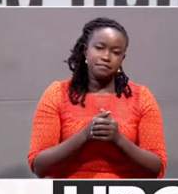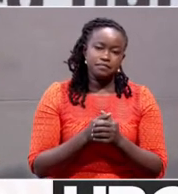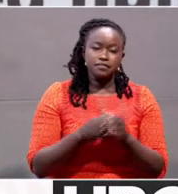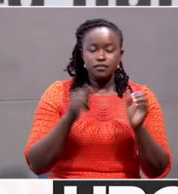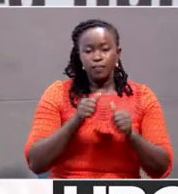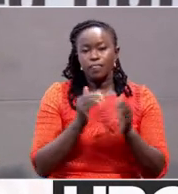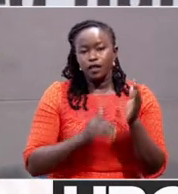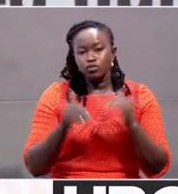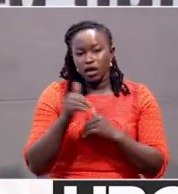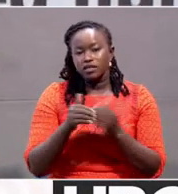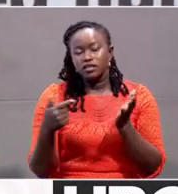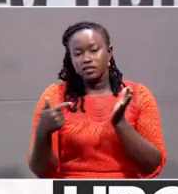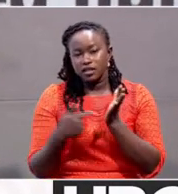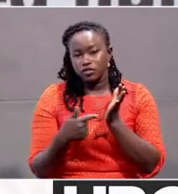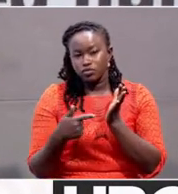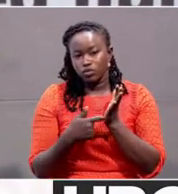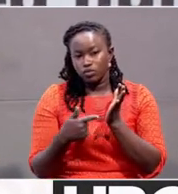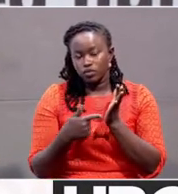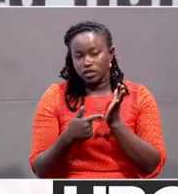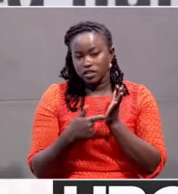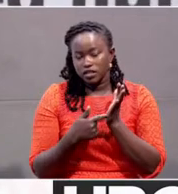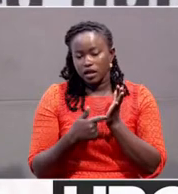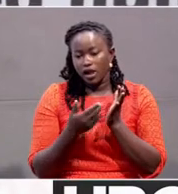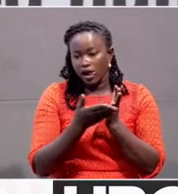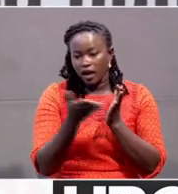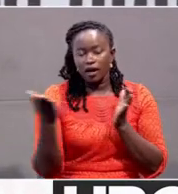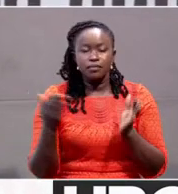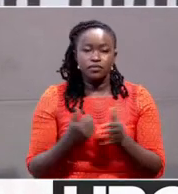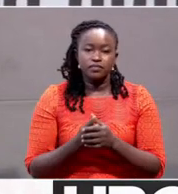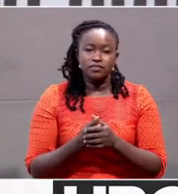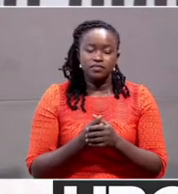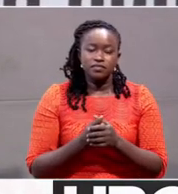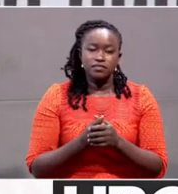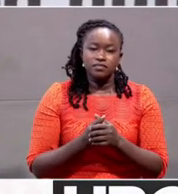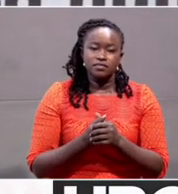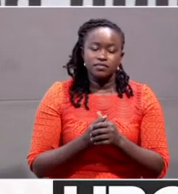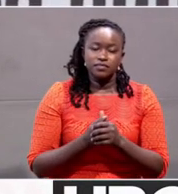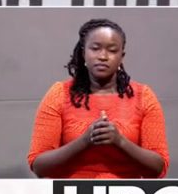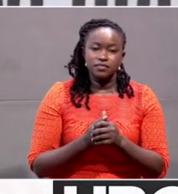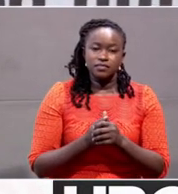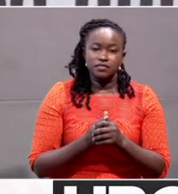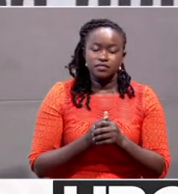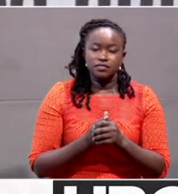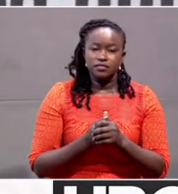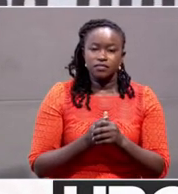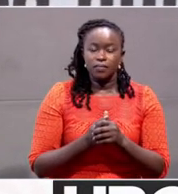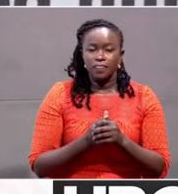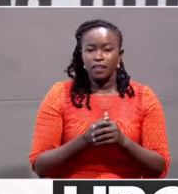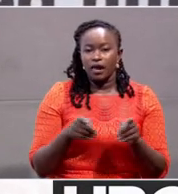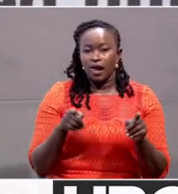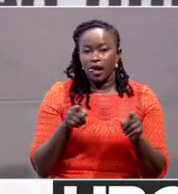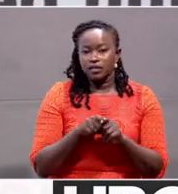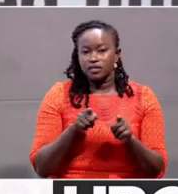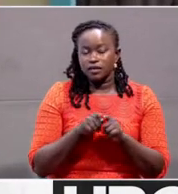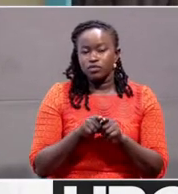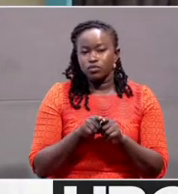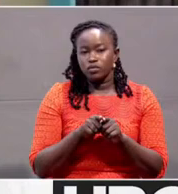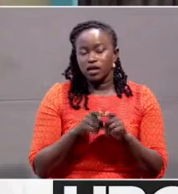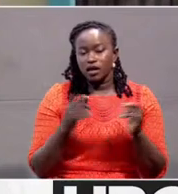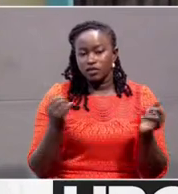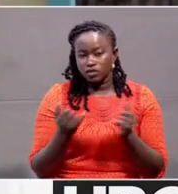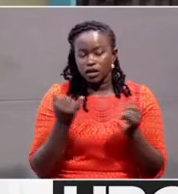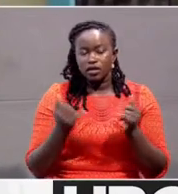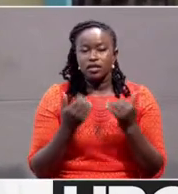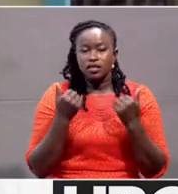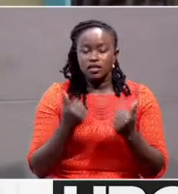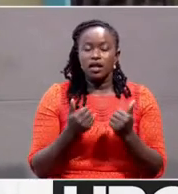the gadgets. And we have also tried to have small meetings like the one you have witnessed today. The